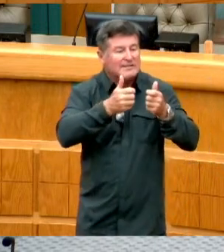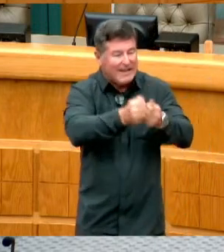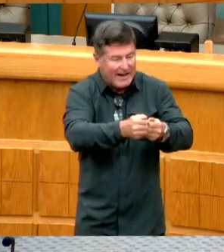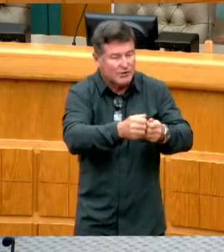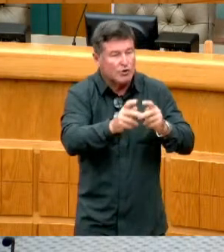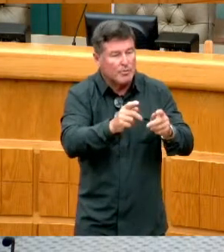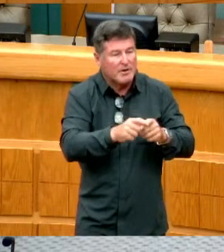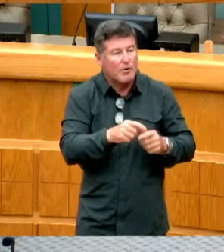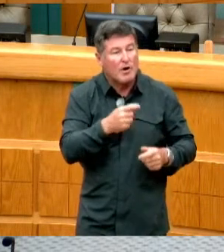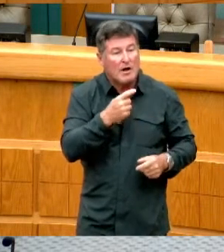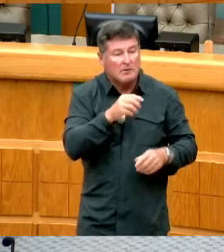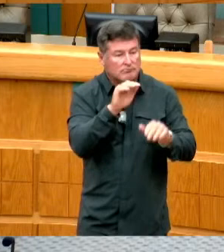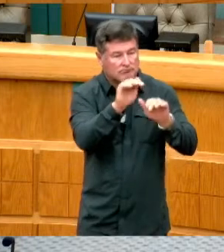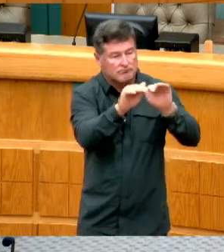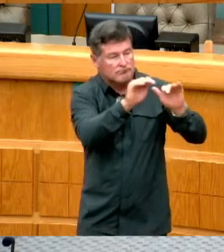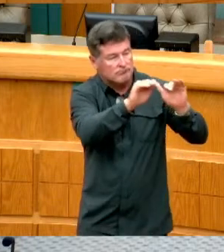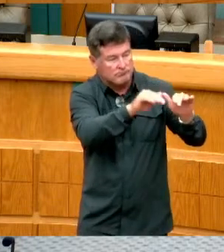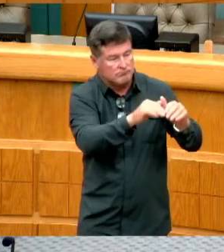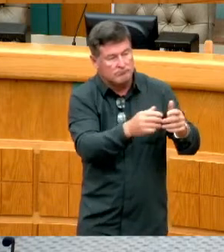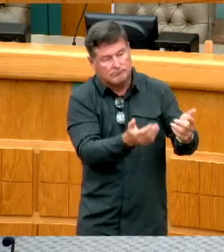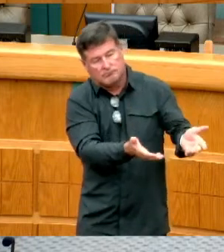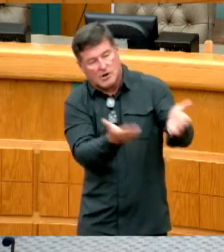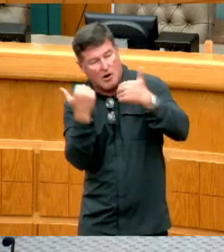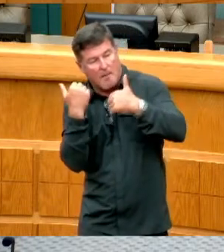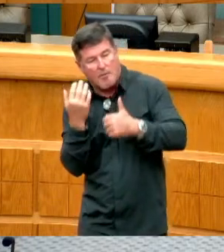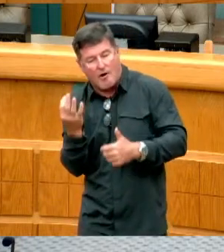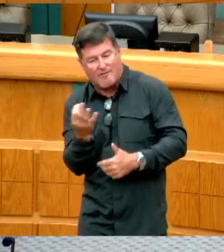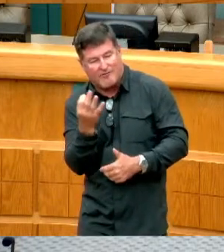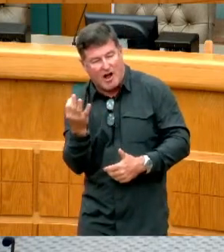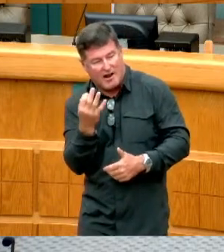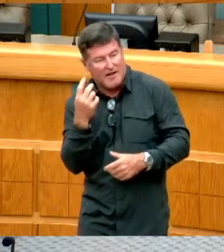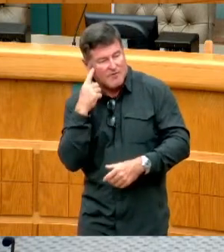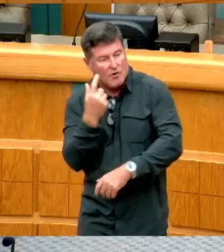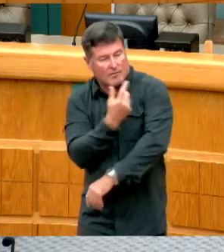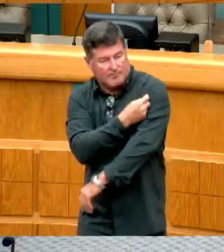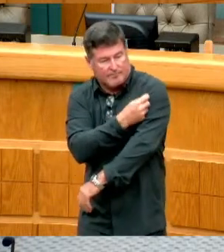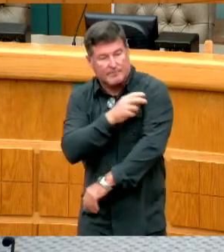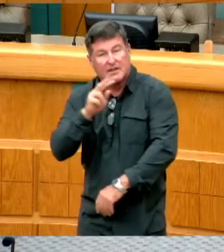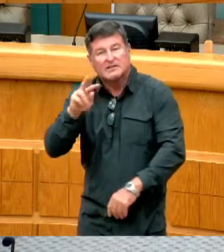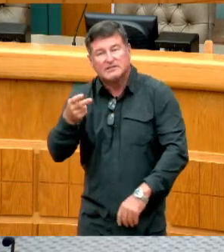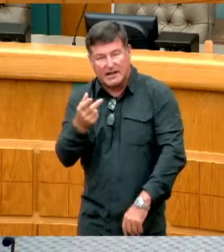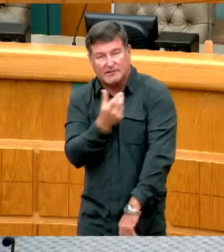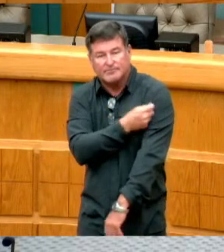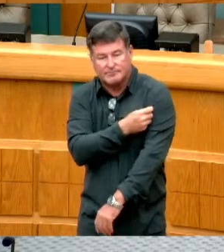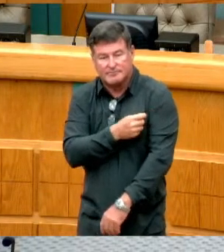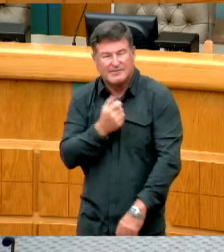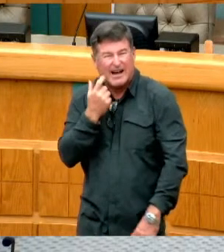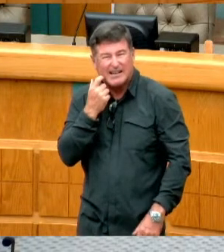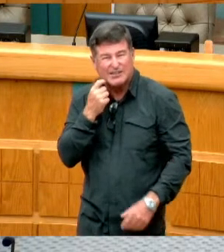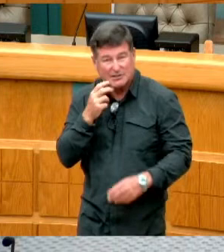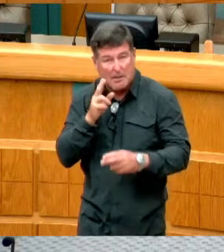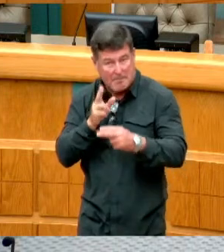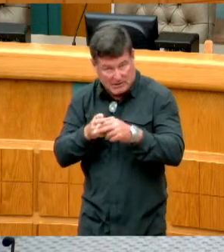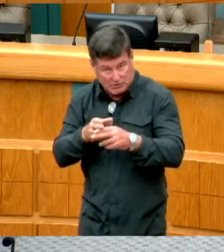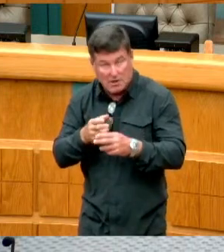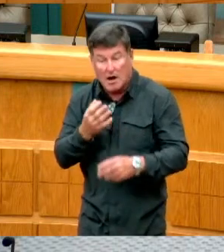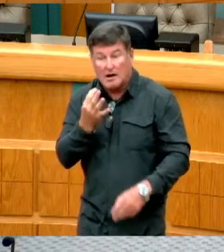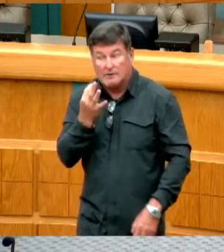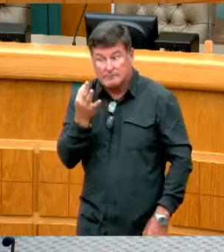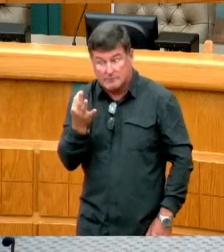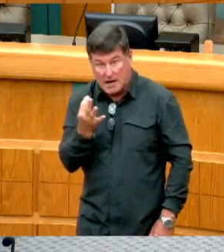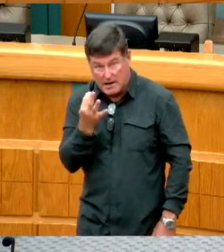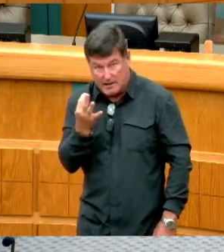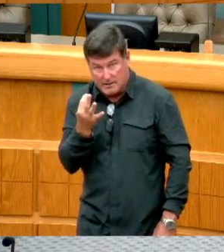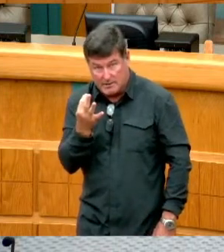link notifying them of the date and the time of the second dose clinic, which I just mentioned. It's Friday for